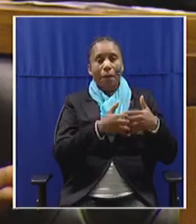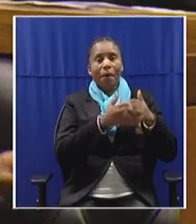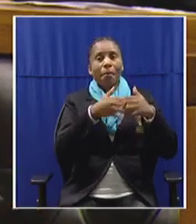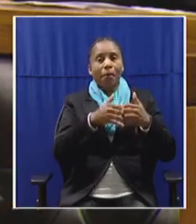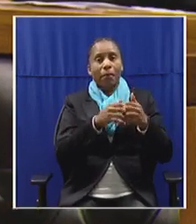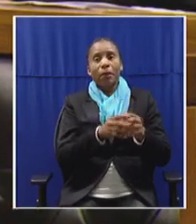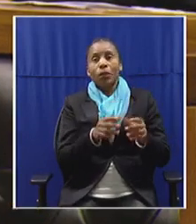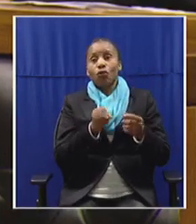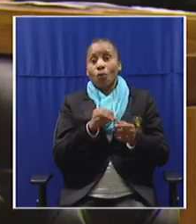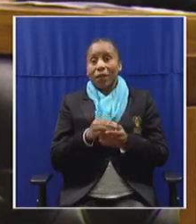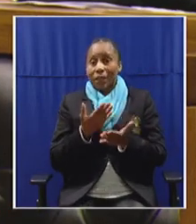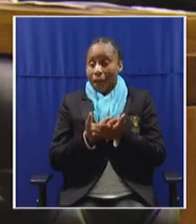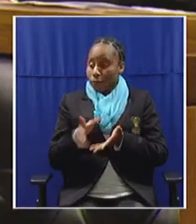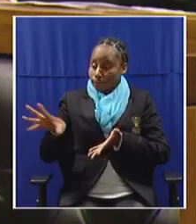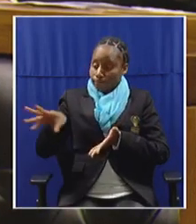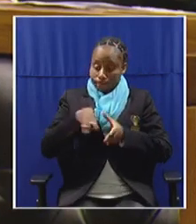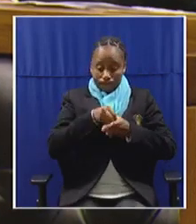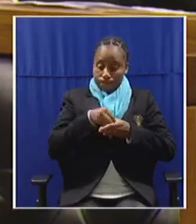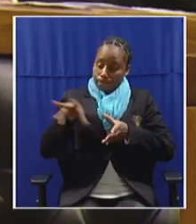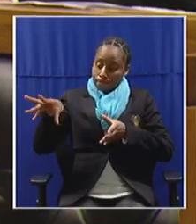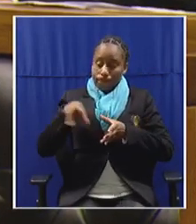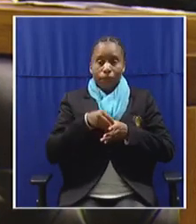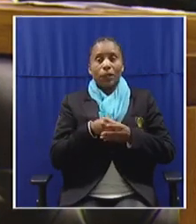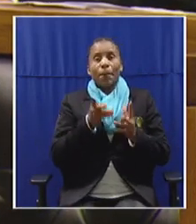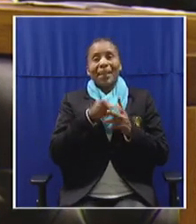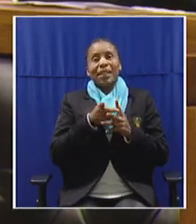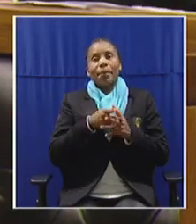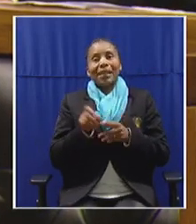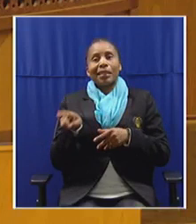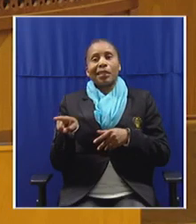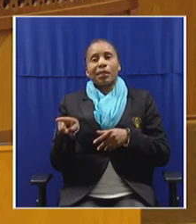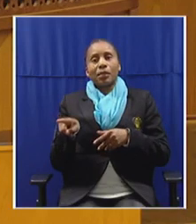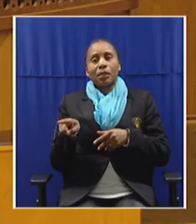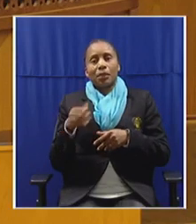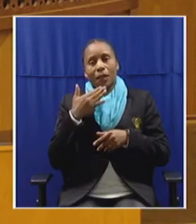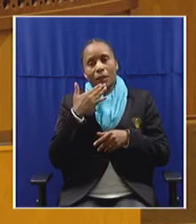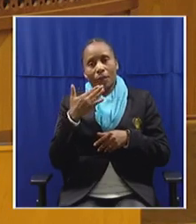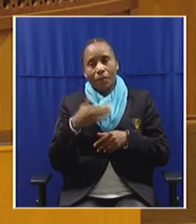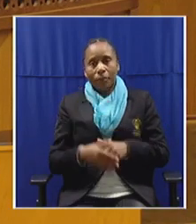absorb these participants of EPWP. Thank you.